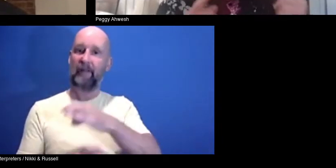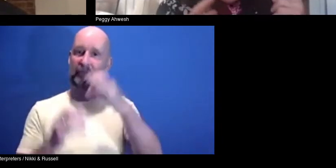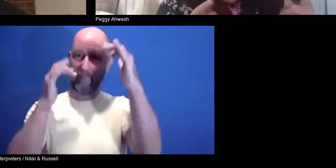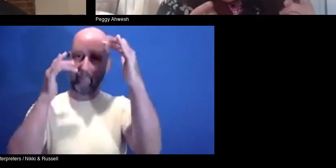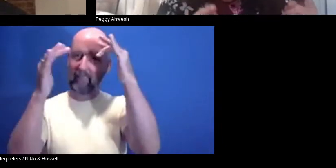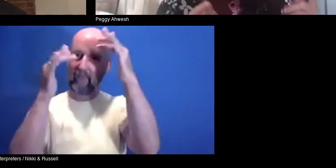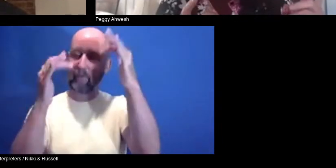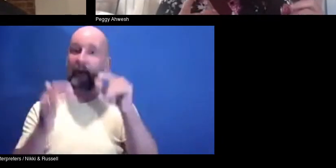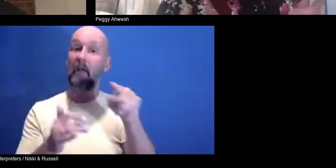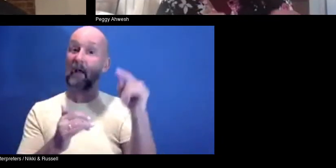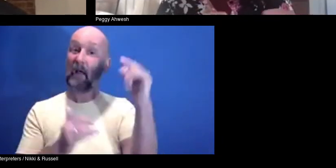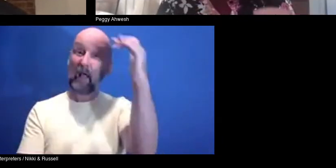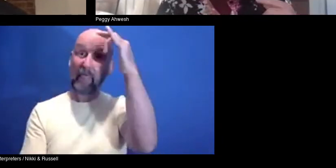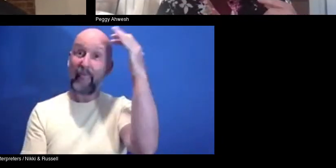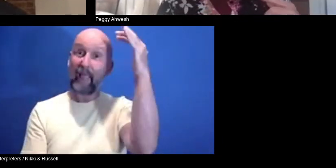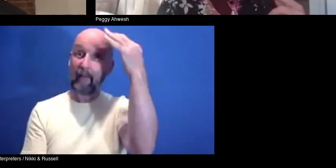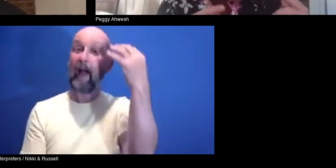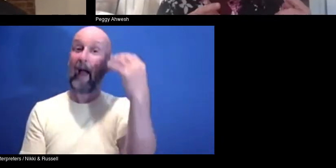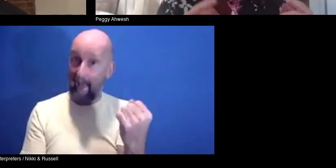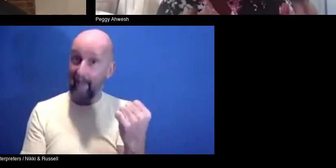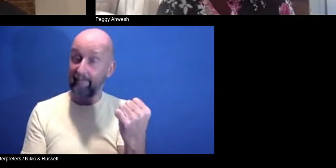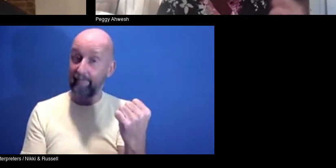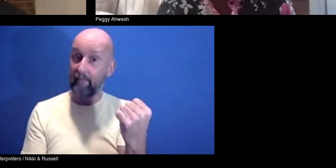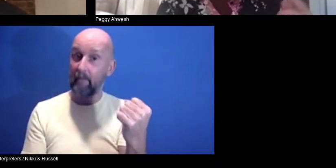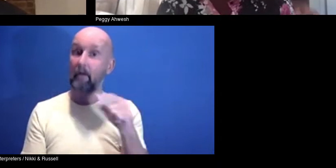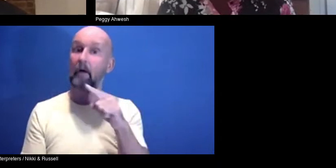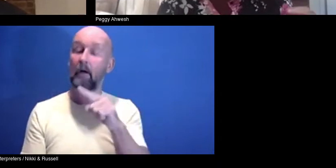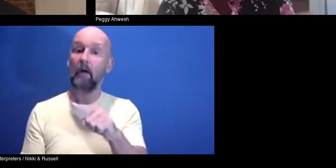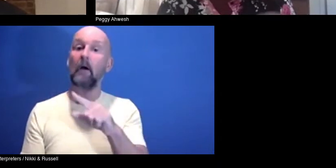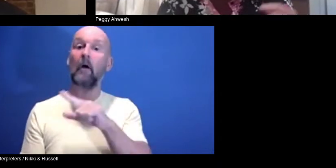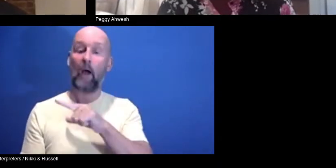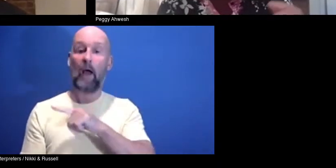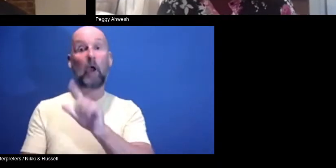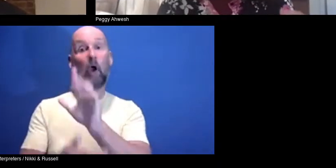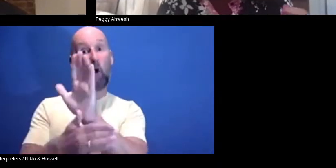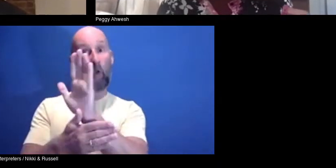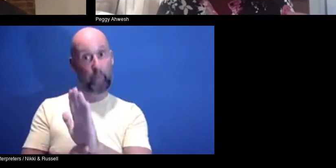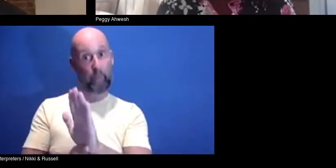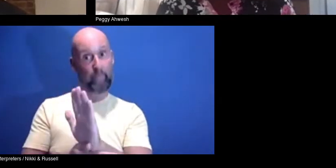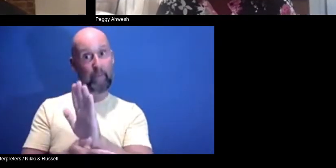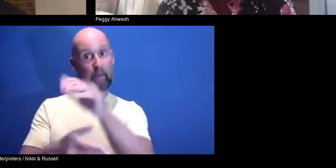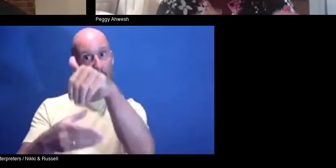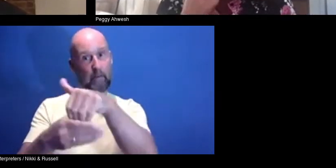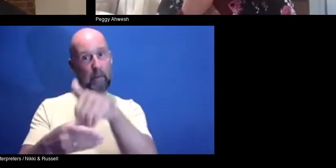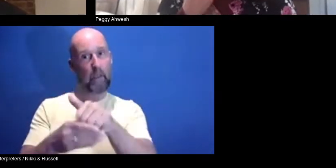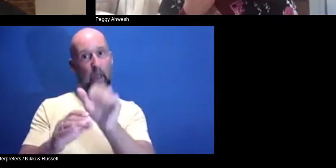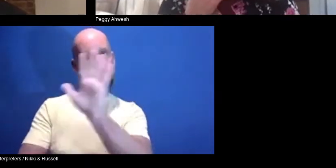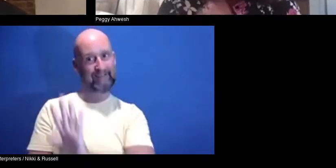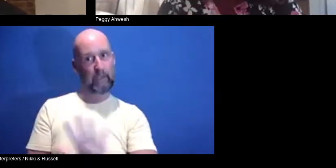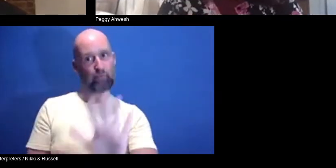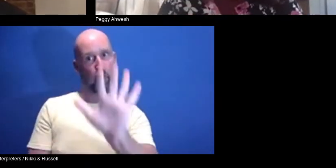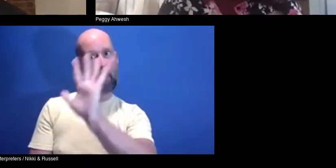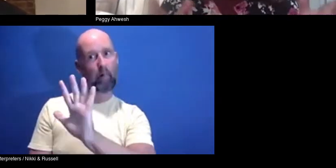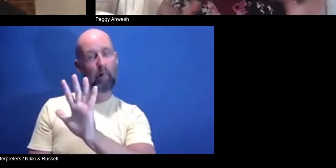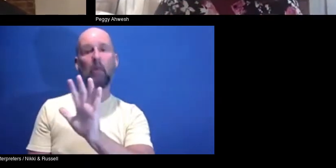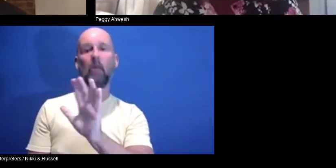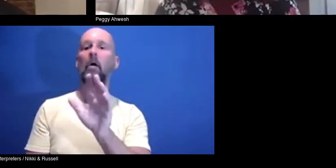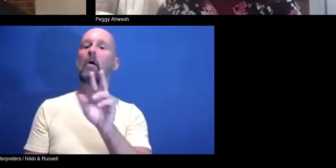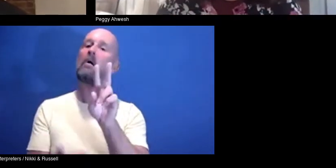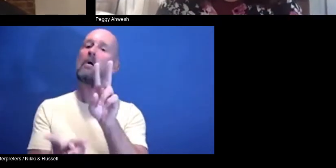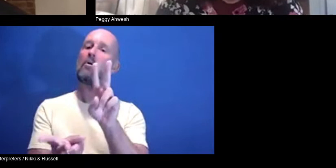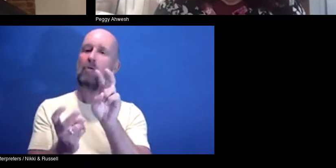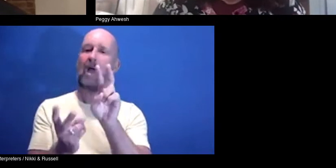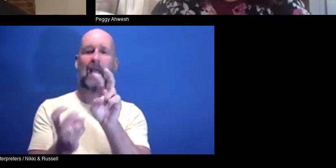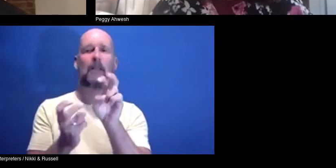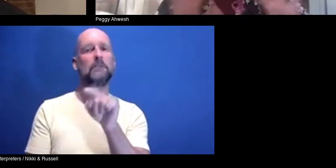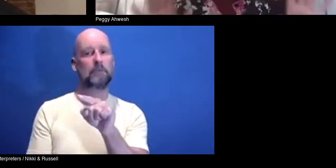like a thinker, that the text of the movie was much more material and able to be read as opposed to something that